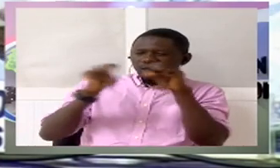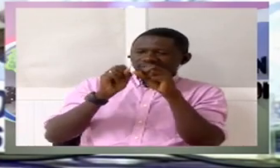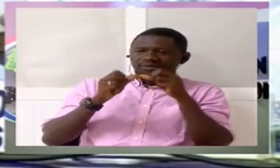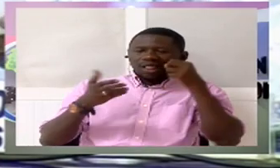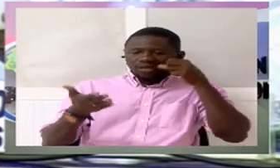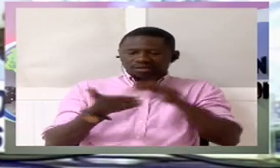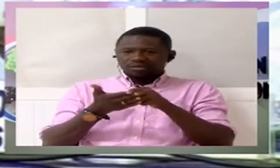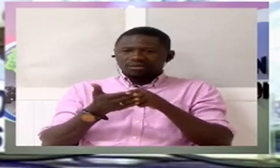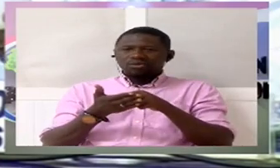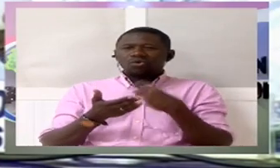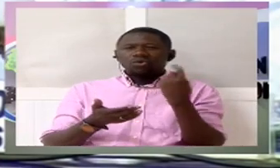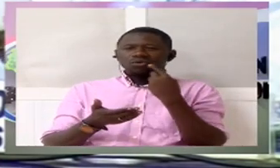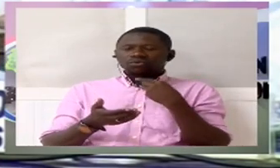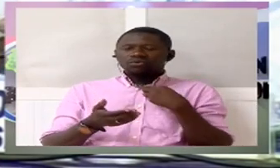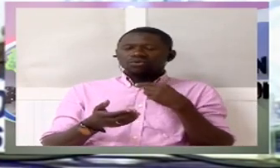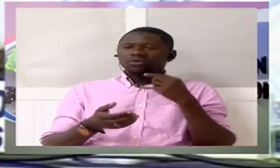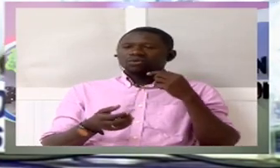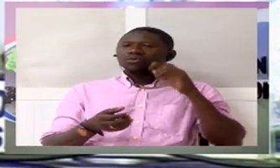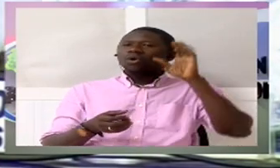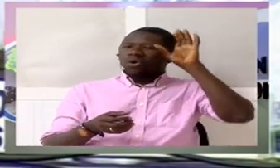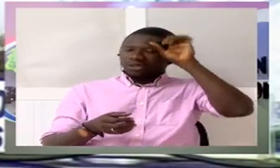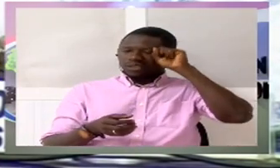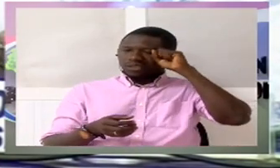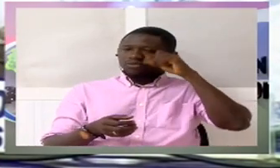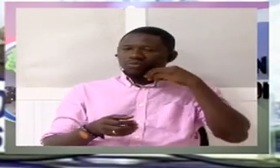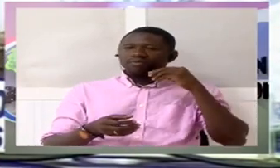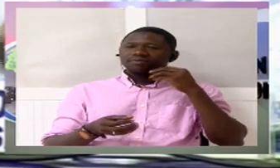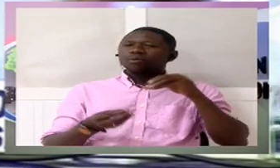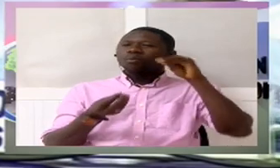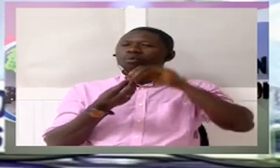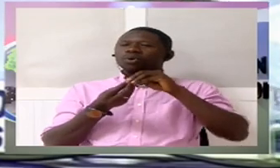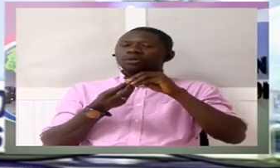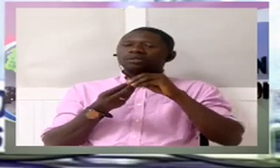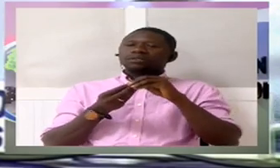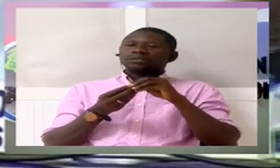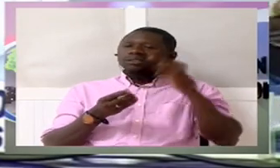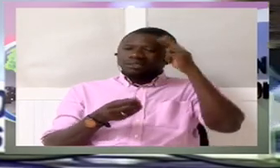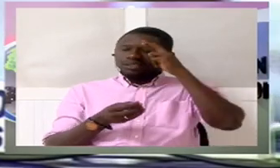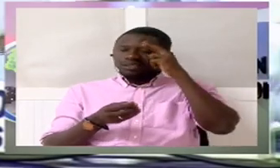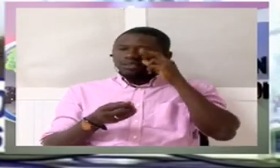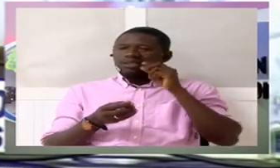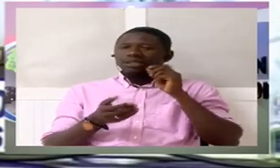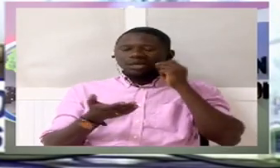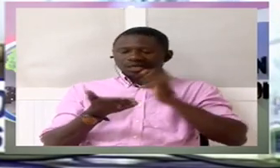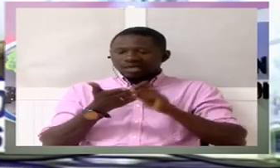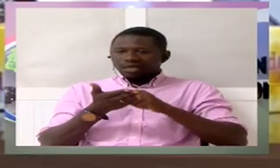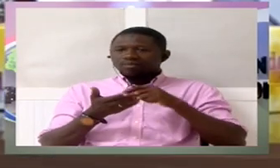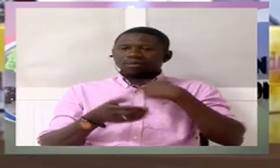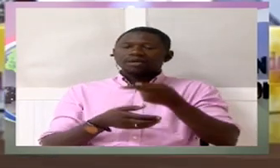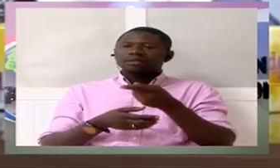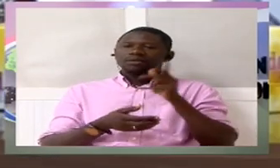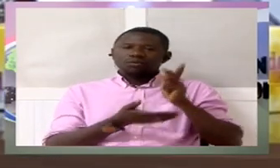to hammer home some of the points raised by the witness. I'll then pass on the document to the